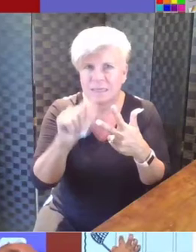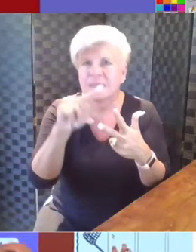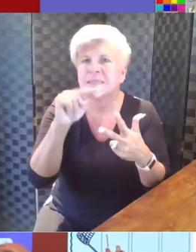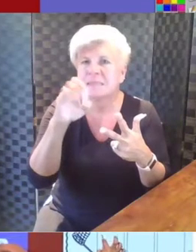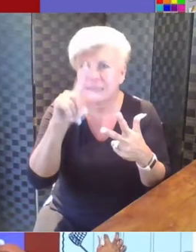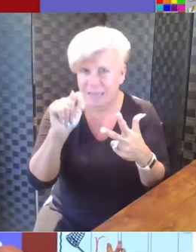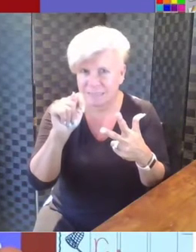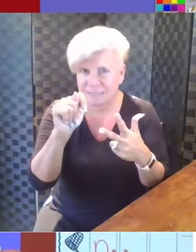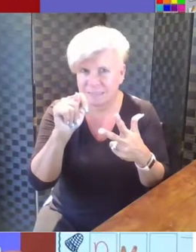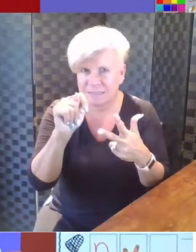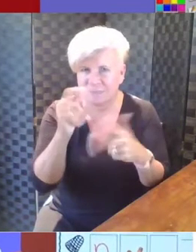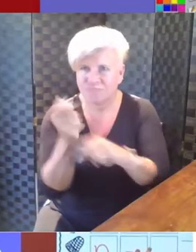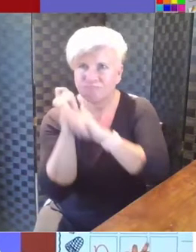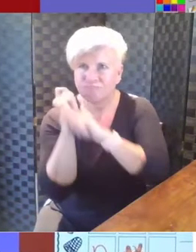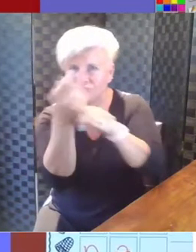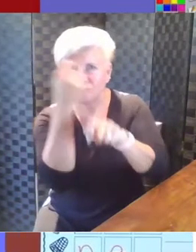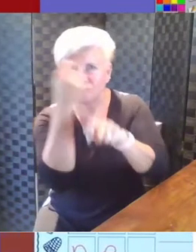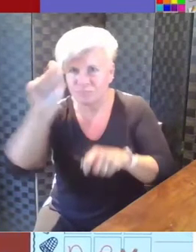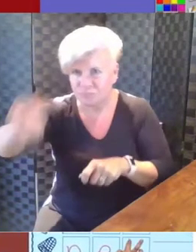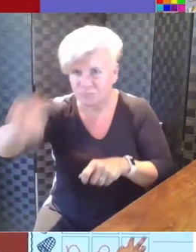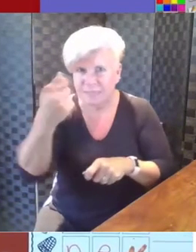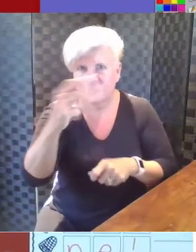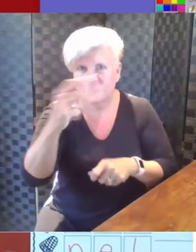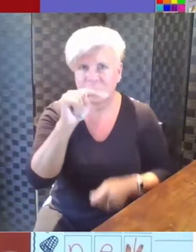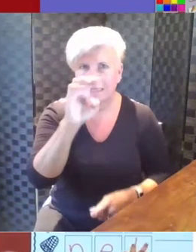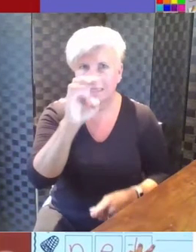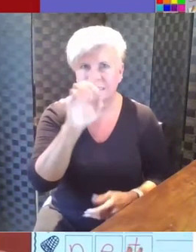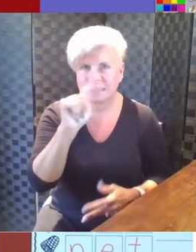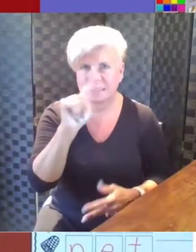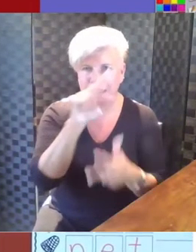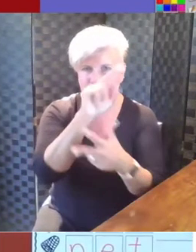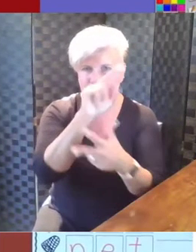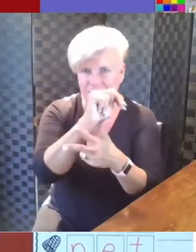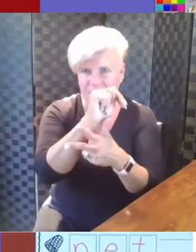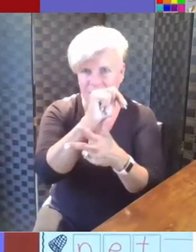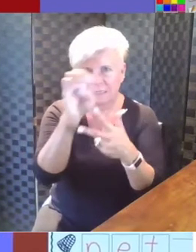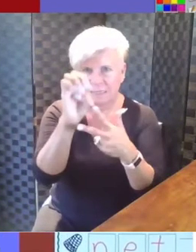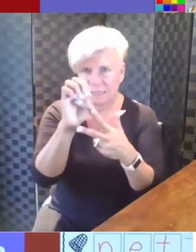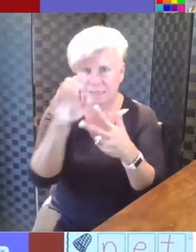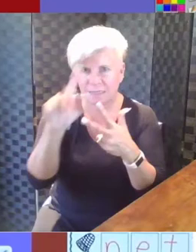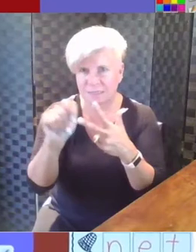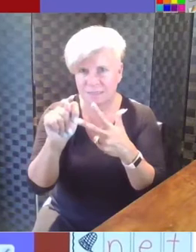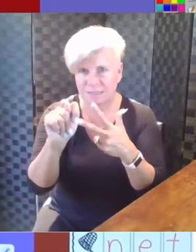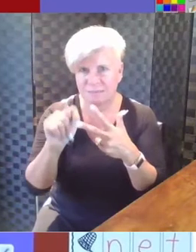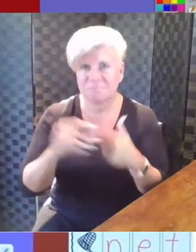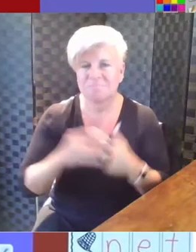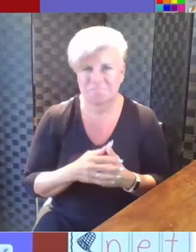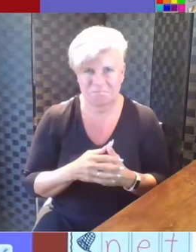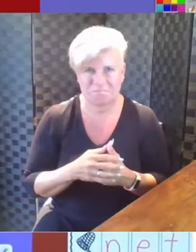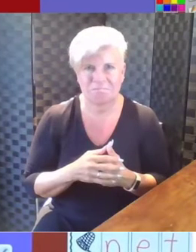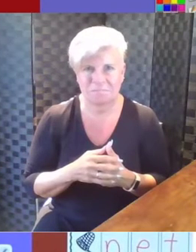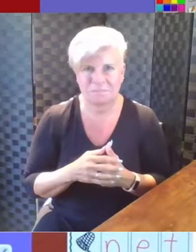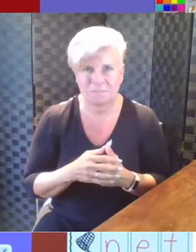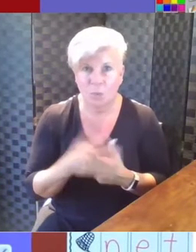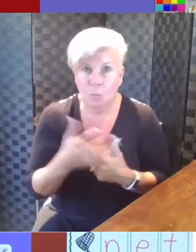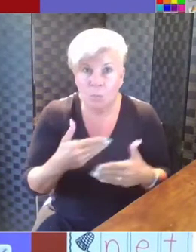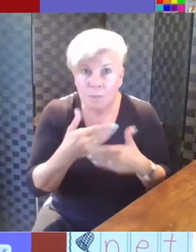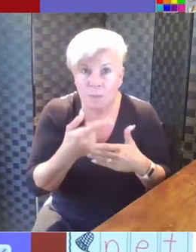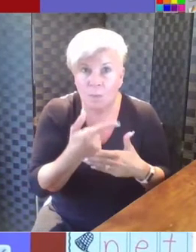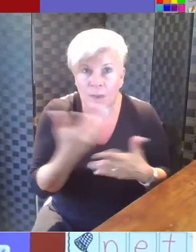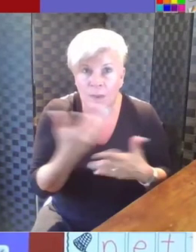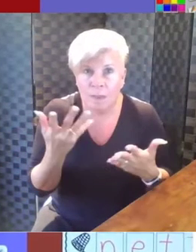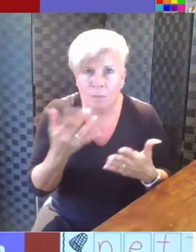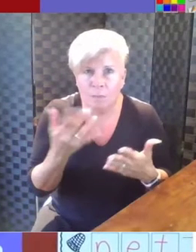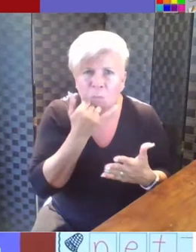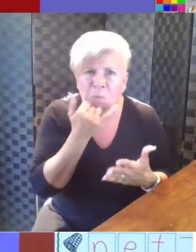Did you say n, e, t? I bet you did. Try this one. What's